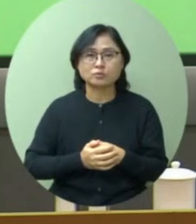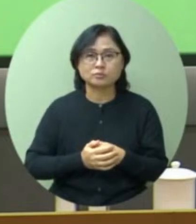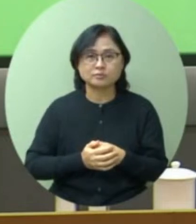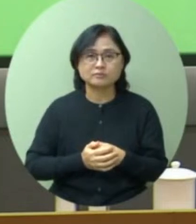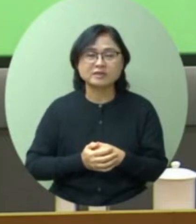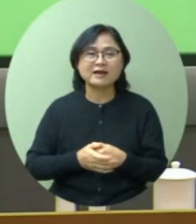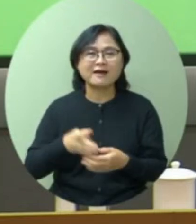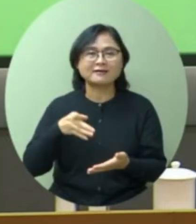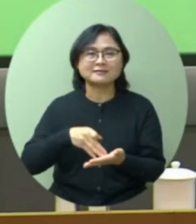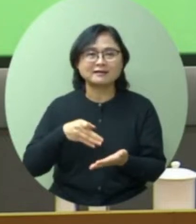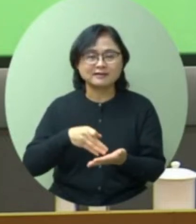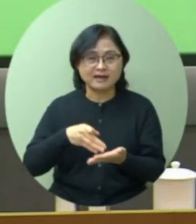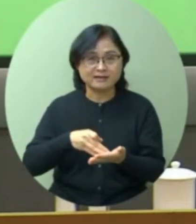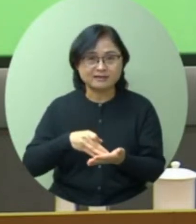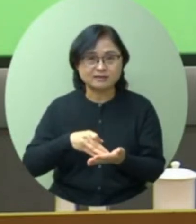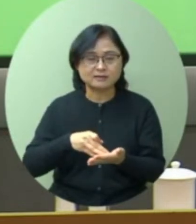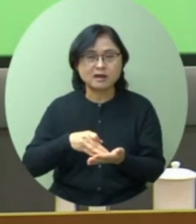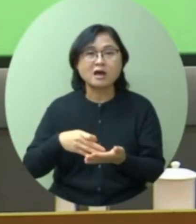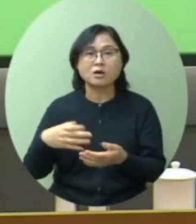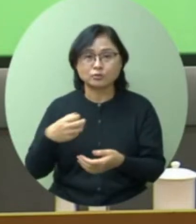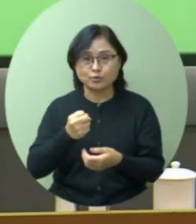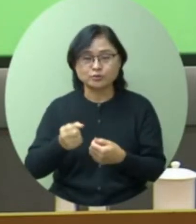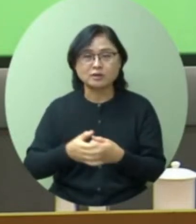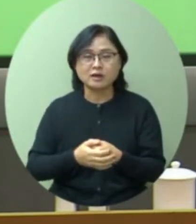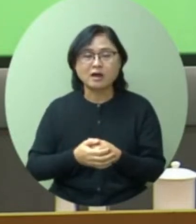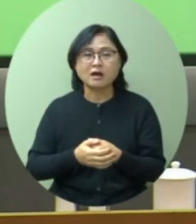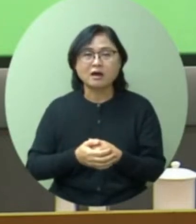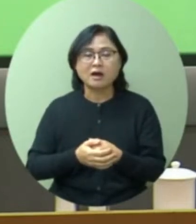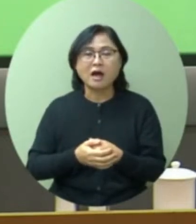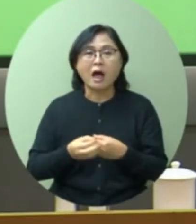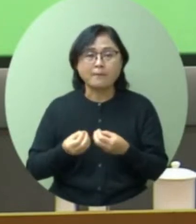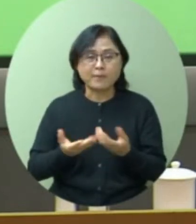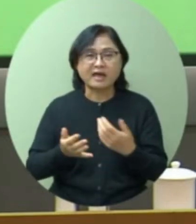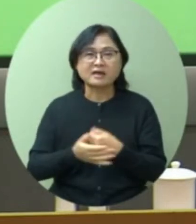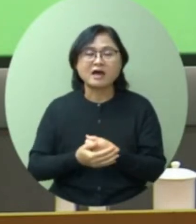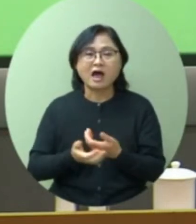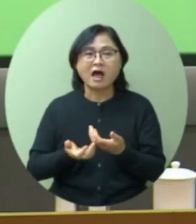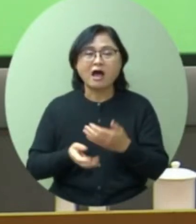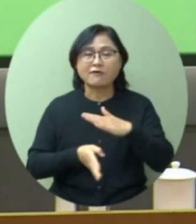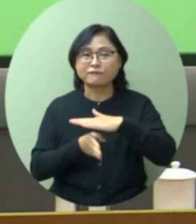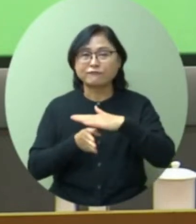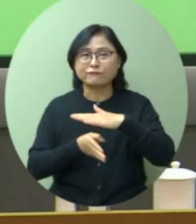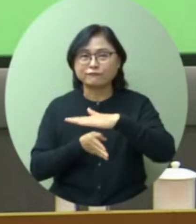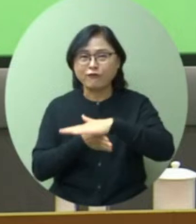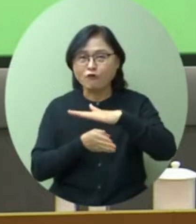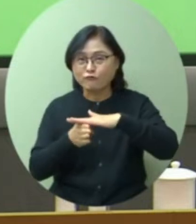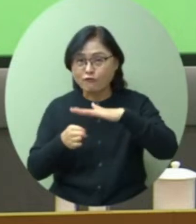discussed. There will be ample time for registration.